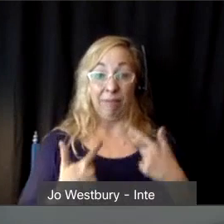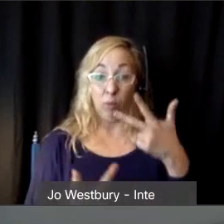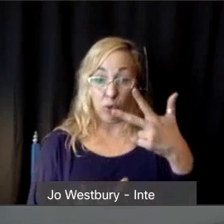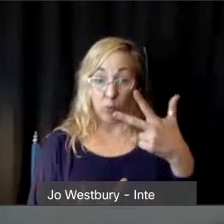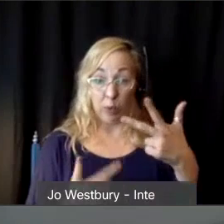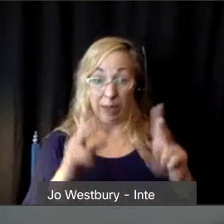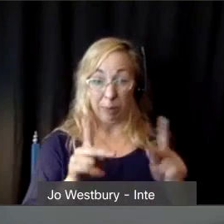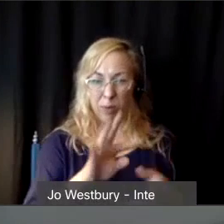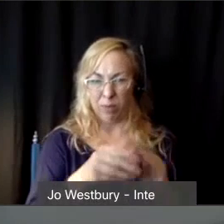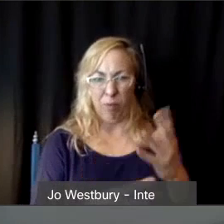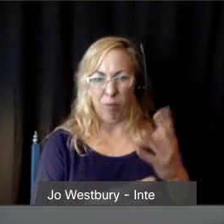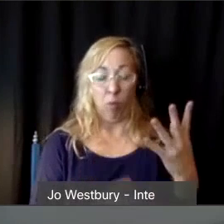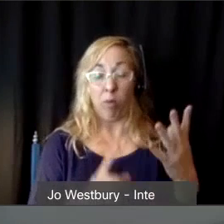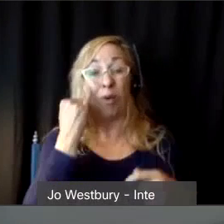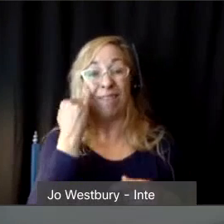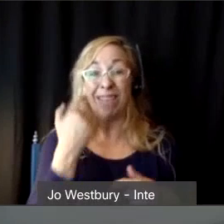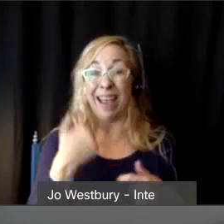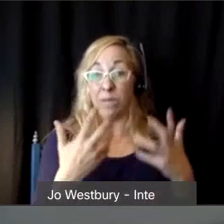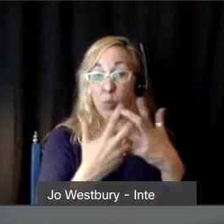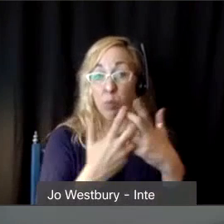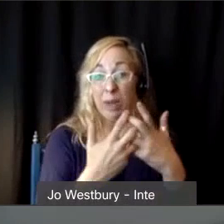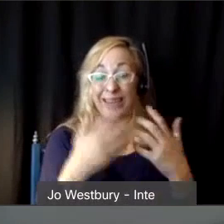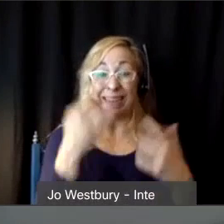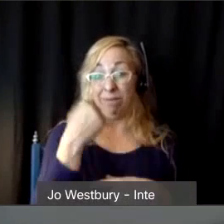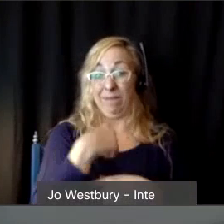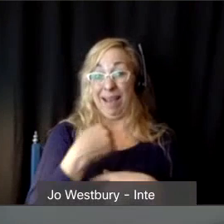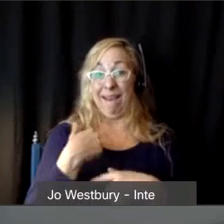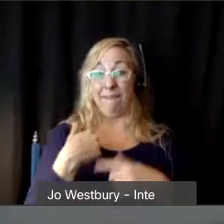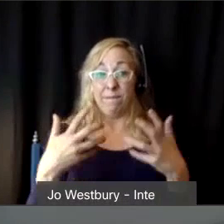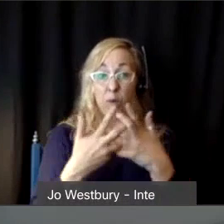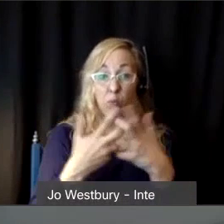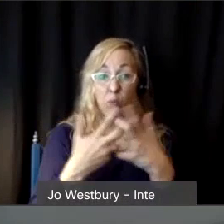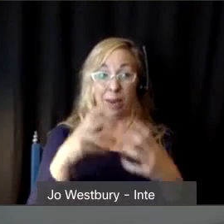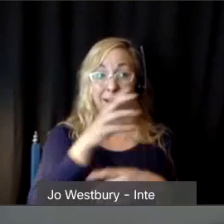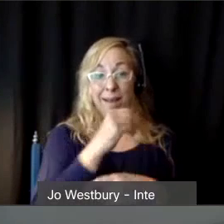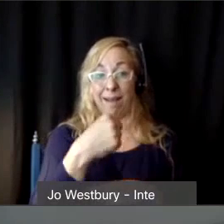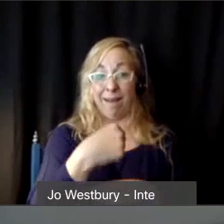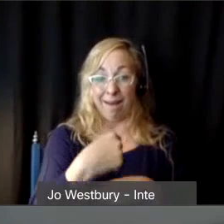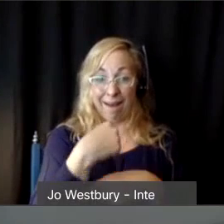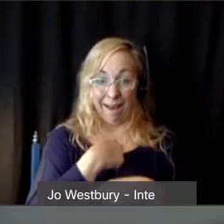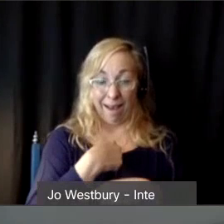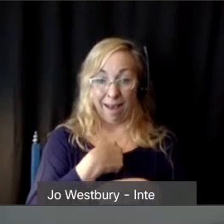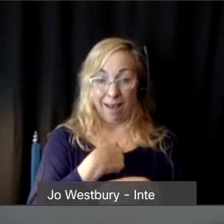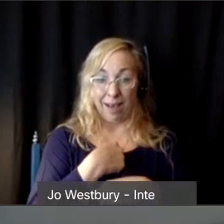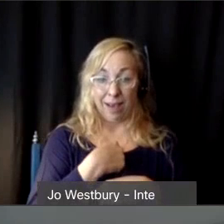people, or if I live with 1 other person, and I